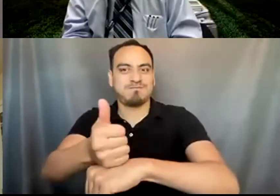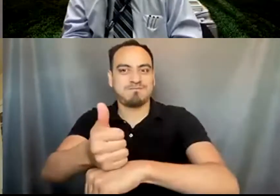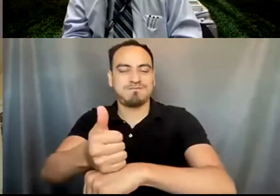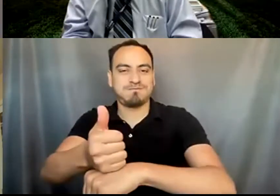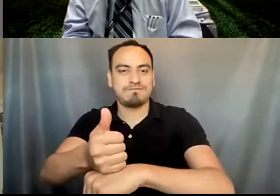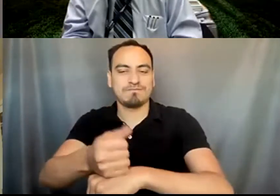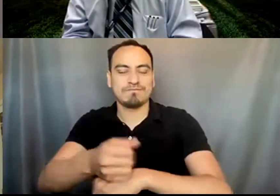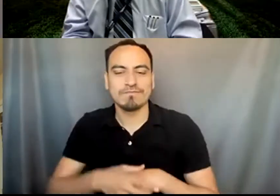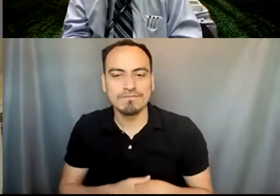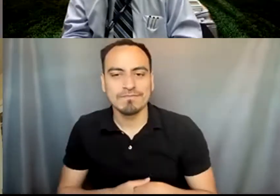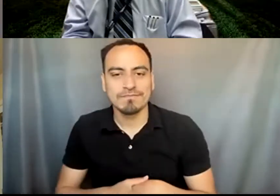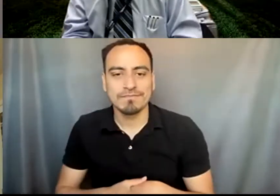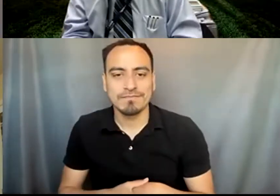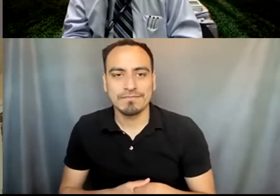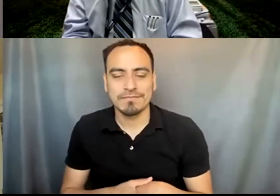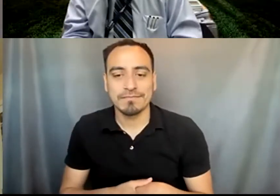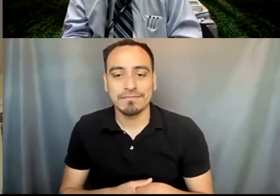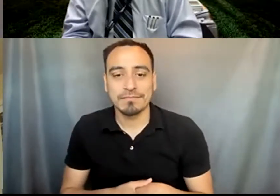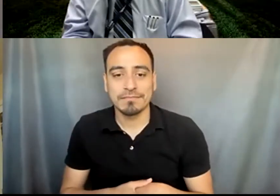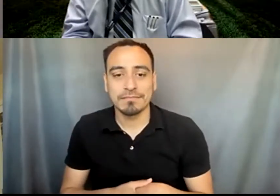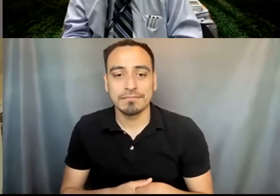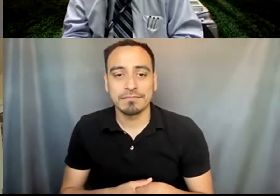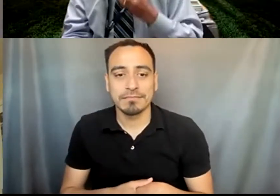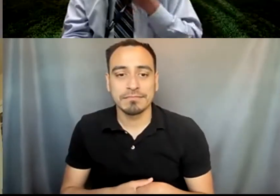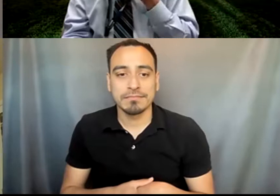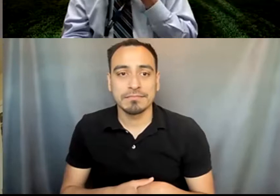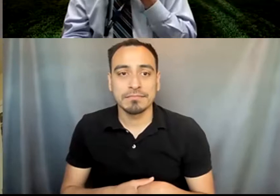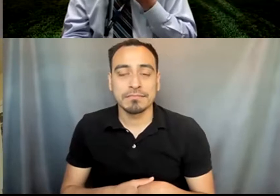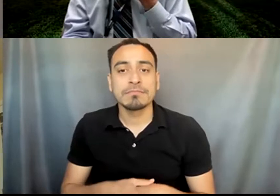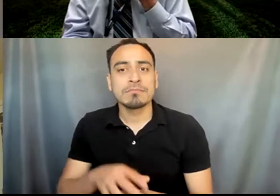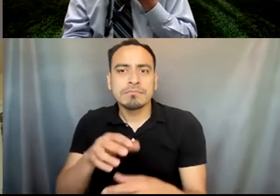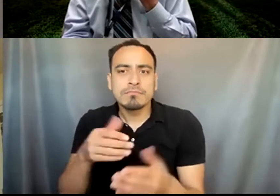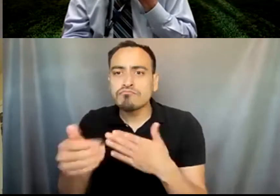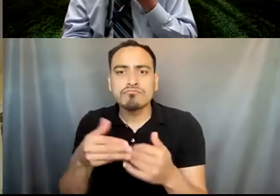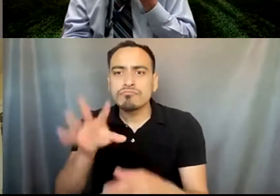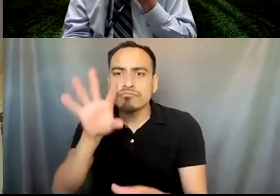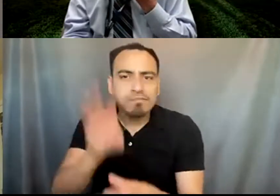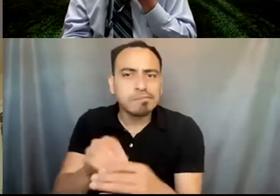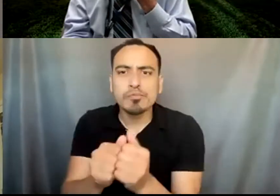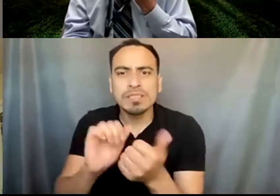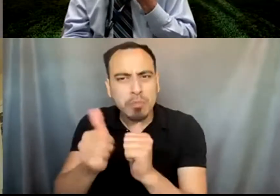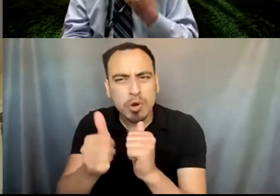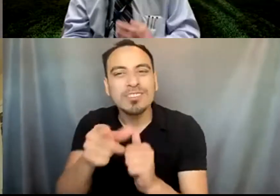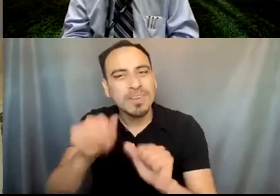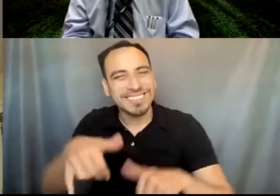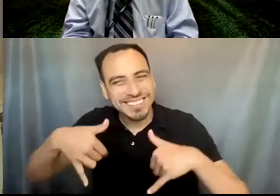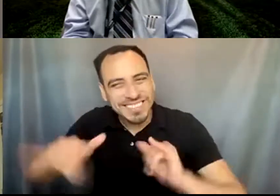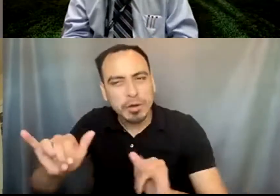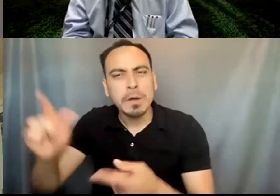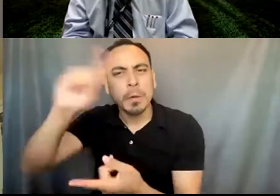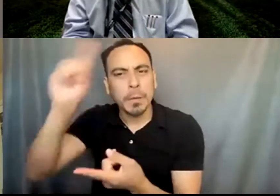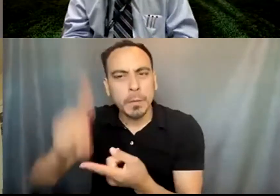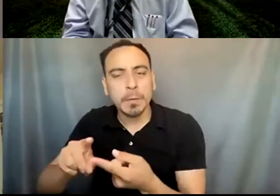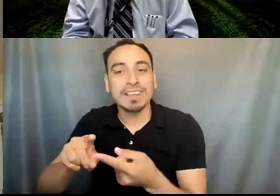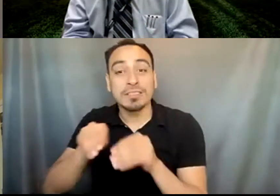are ways in which they can minimize either the spread or even the risk of exposure, such as